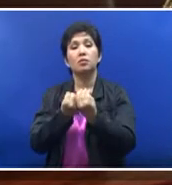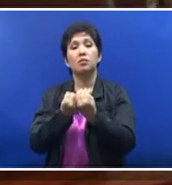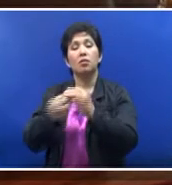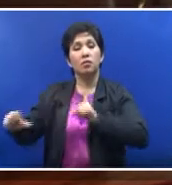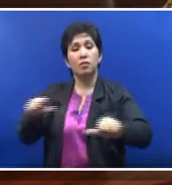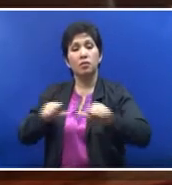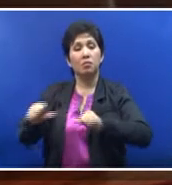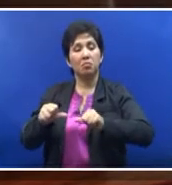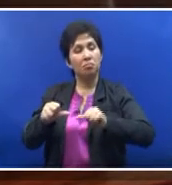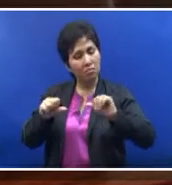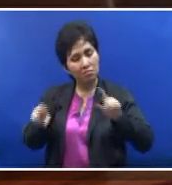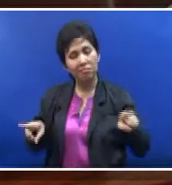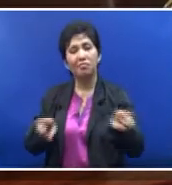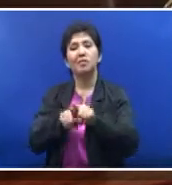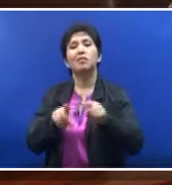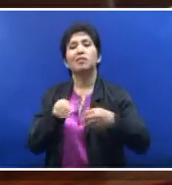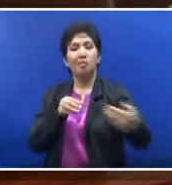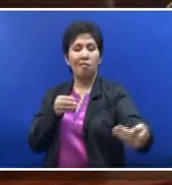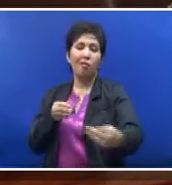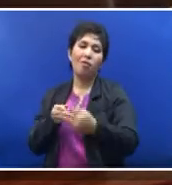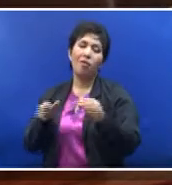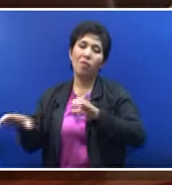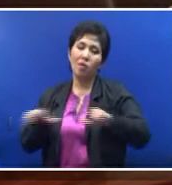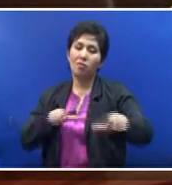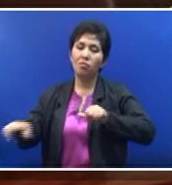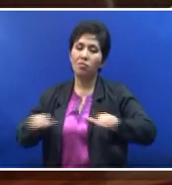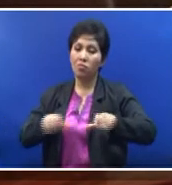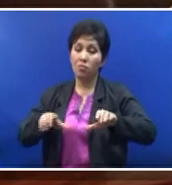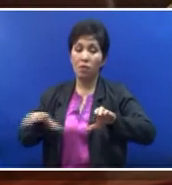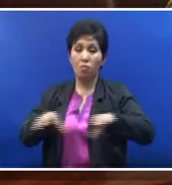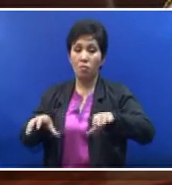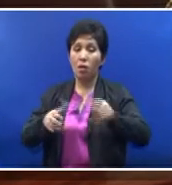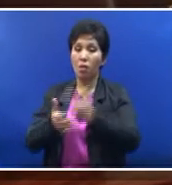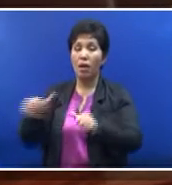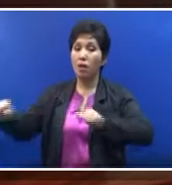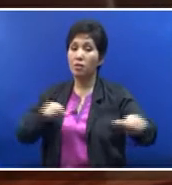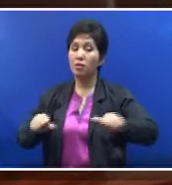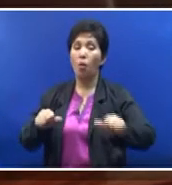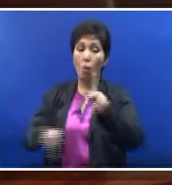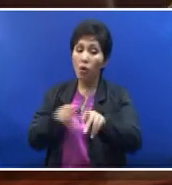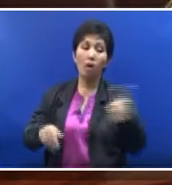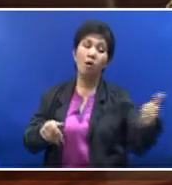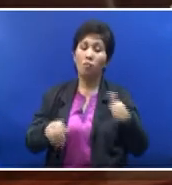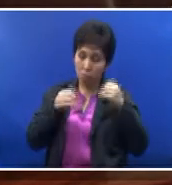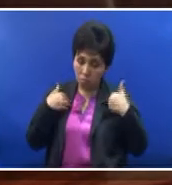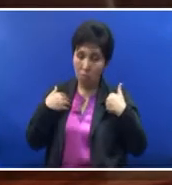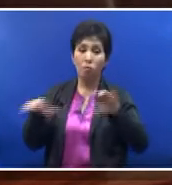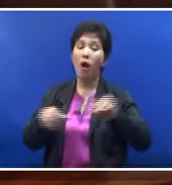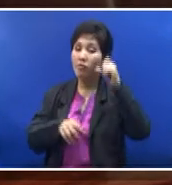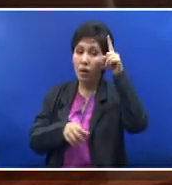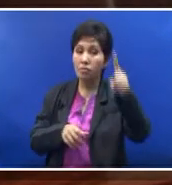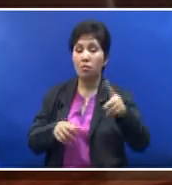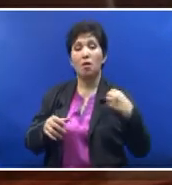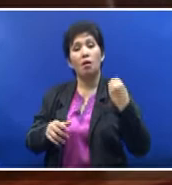be accepted by other people. We want to do the actions which other people also do it. Other people understands